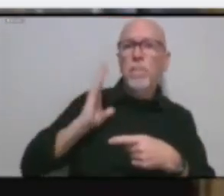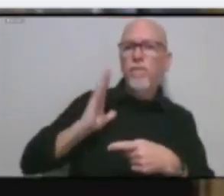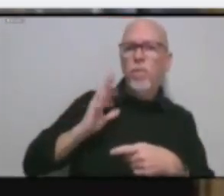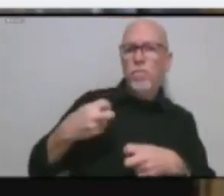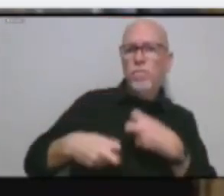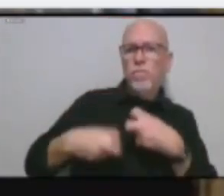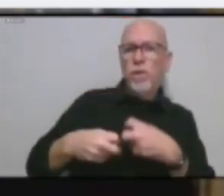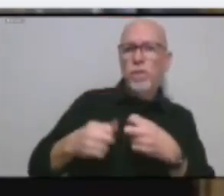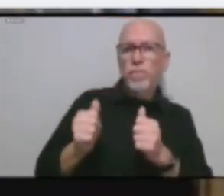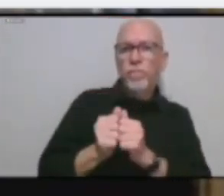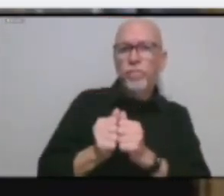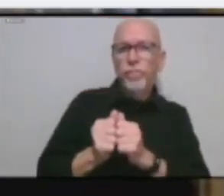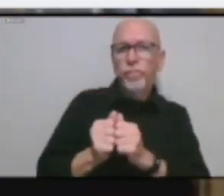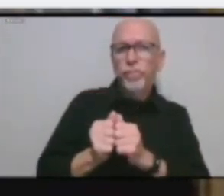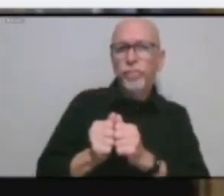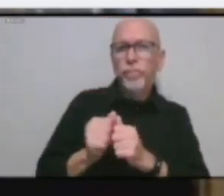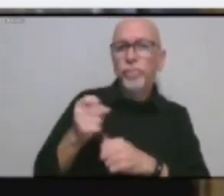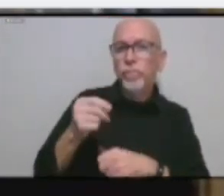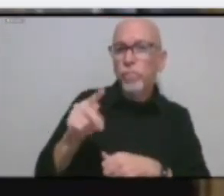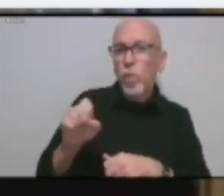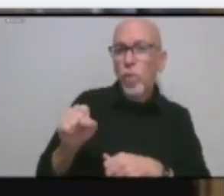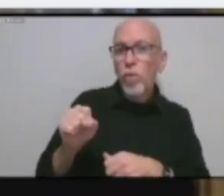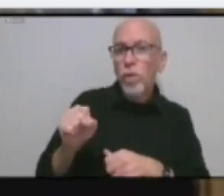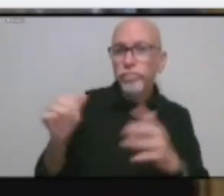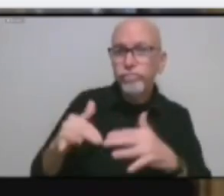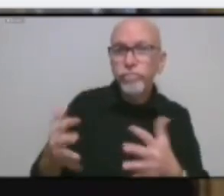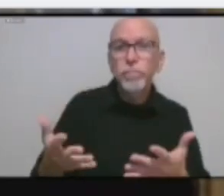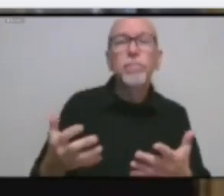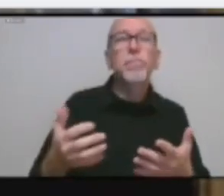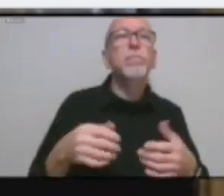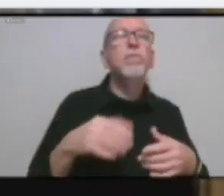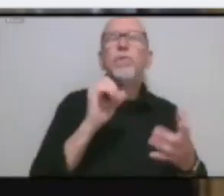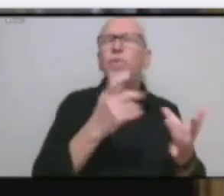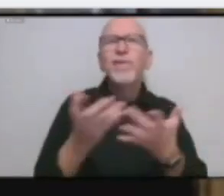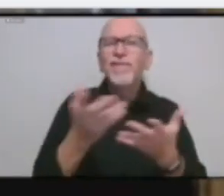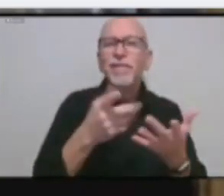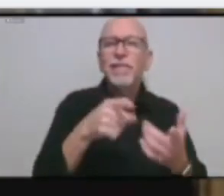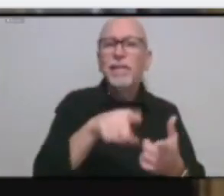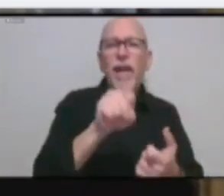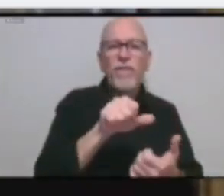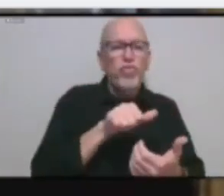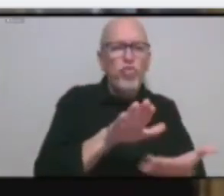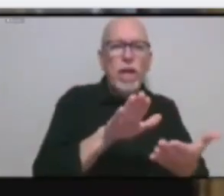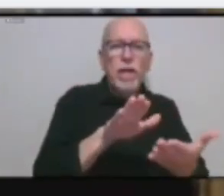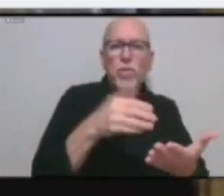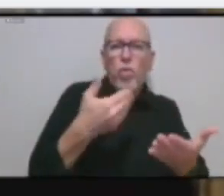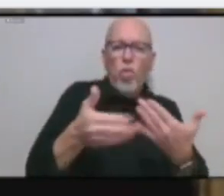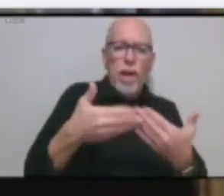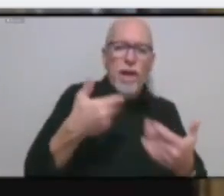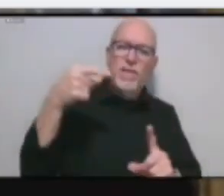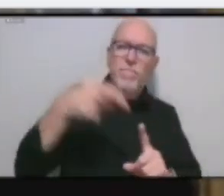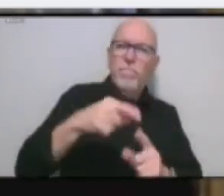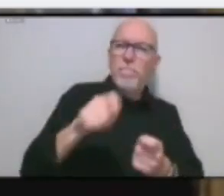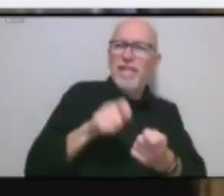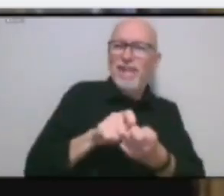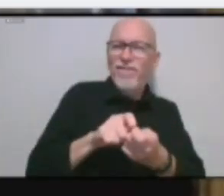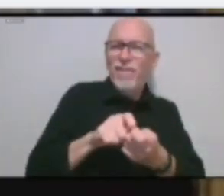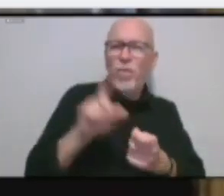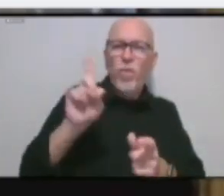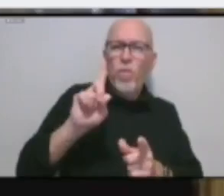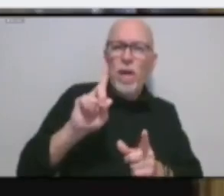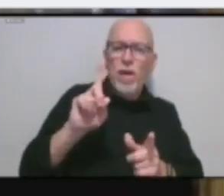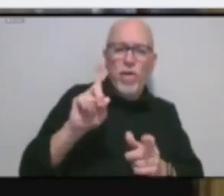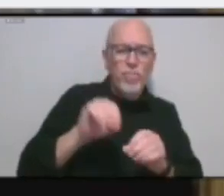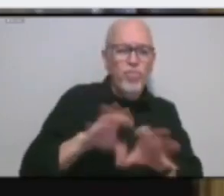with sports gatherings. And so they addressed those origins of